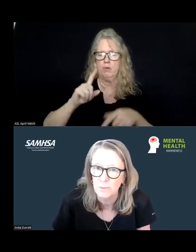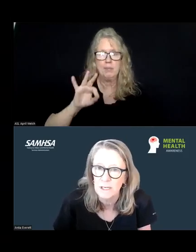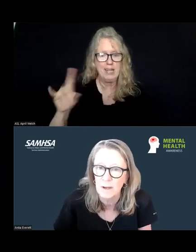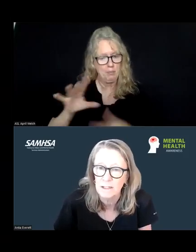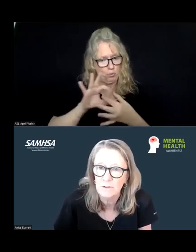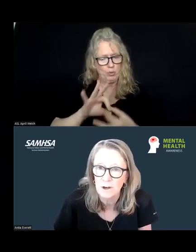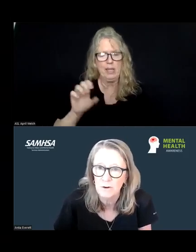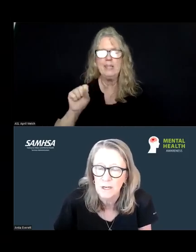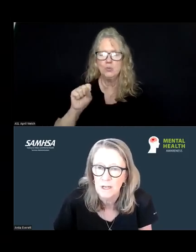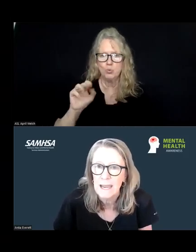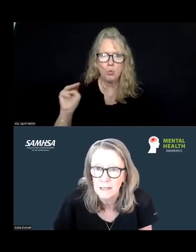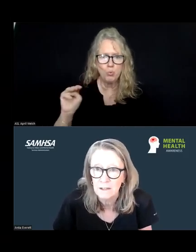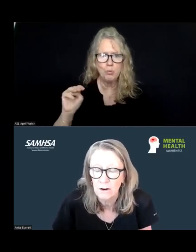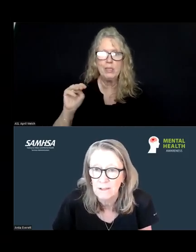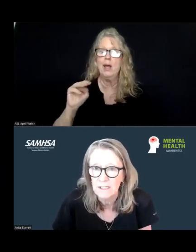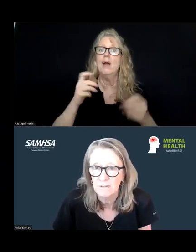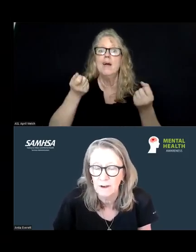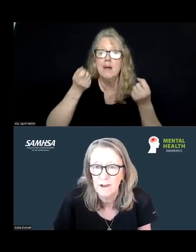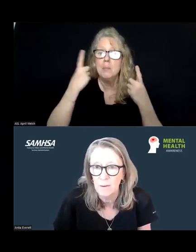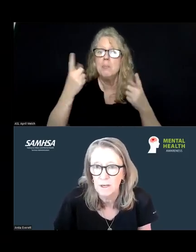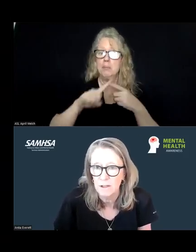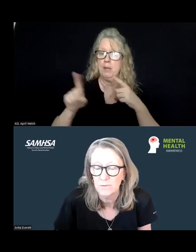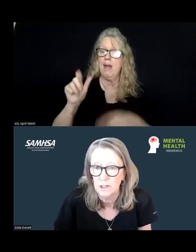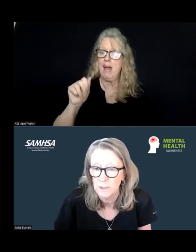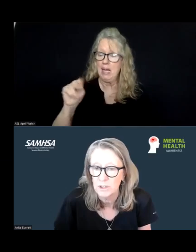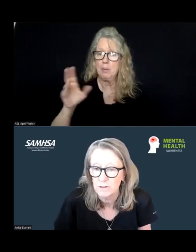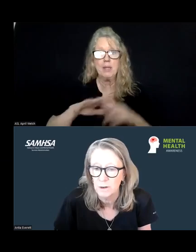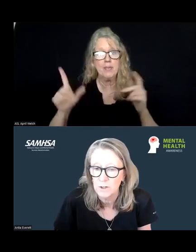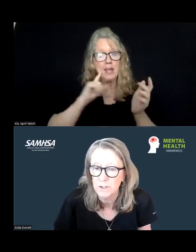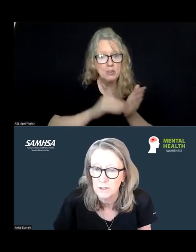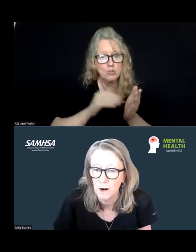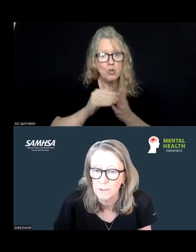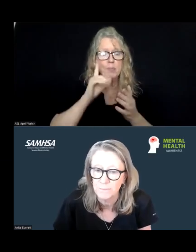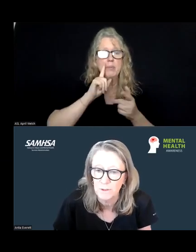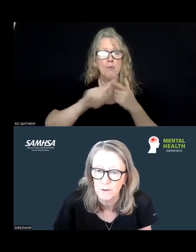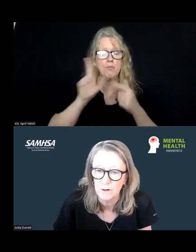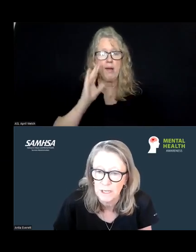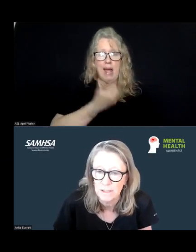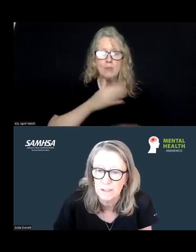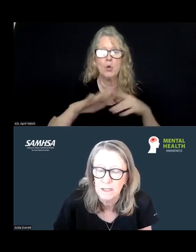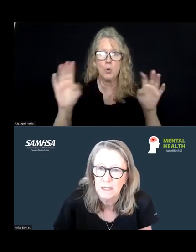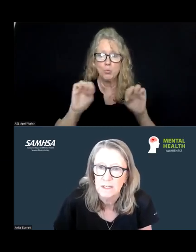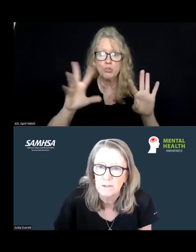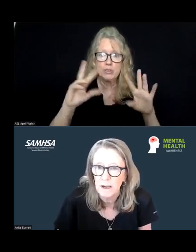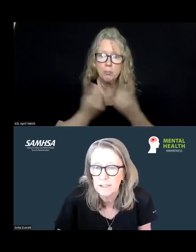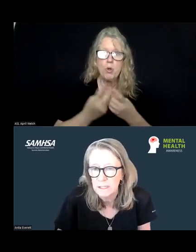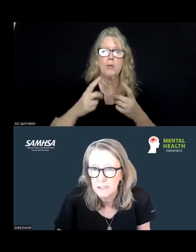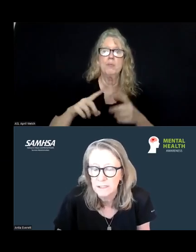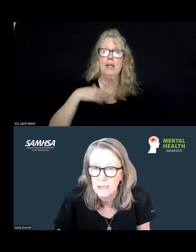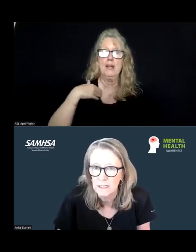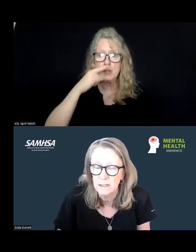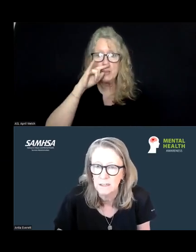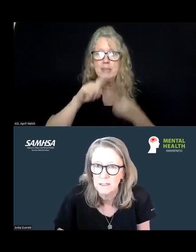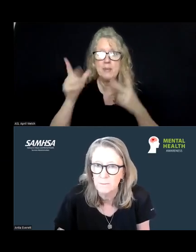do with social media, but I do know anecdotally that it's a very common cause for admission to an emergency department for kids, parents